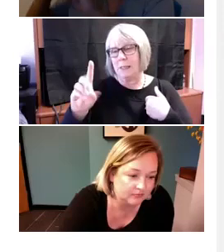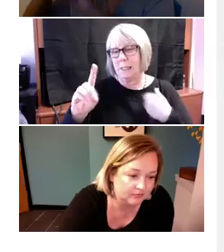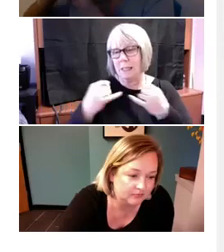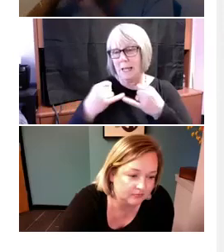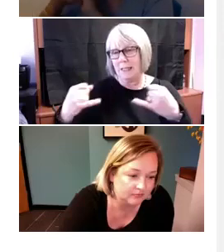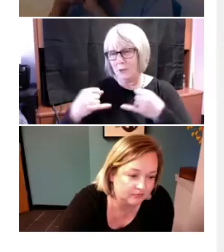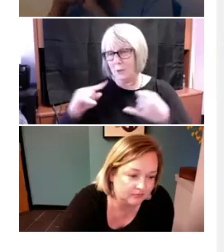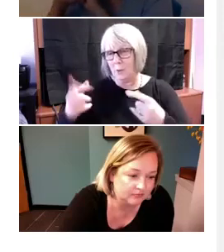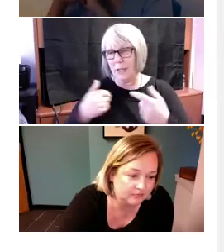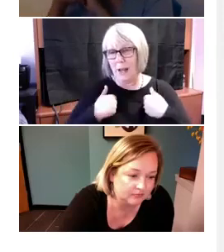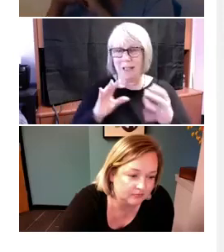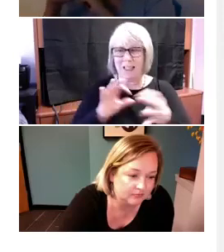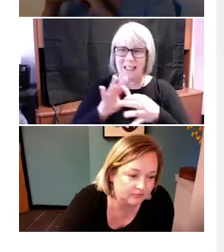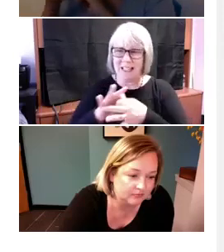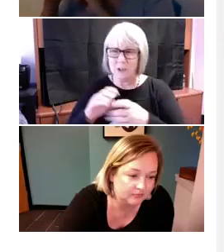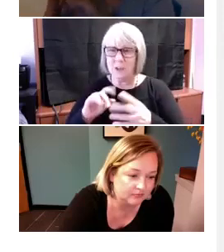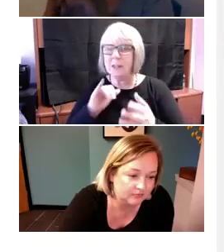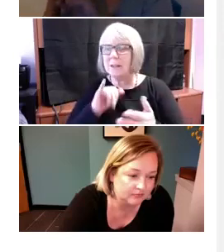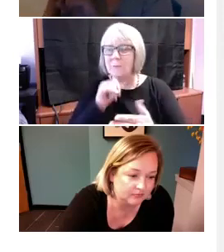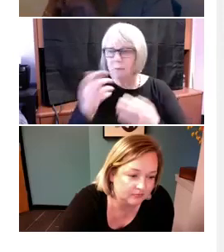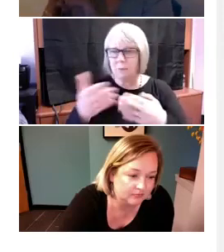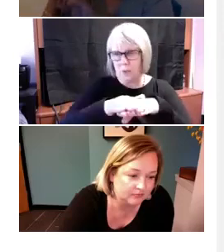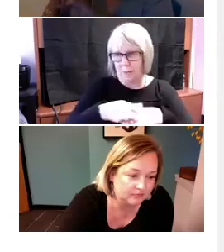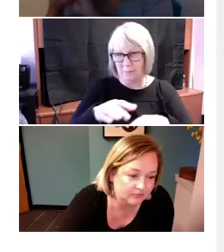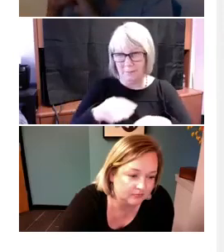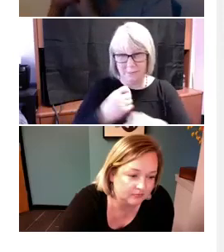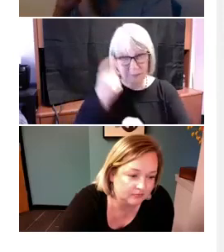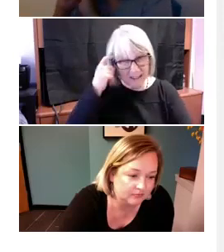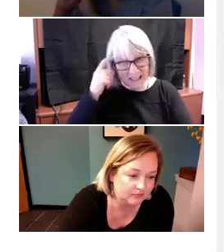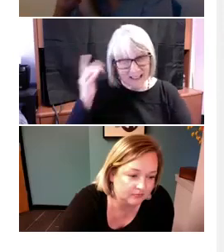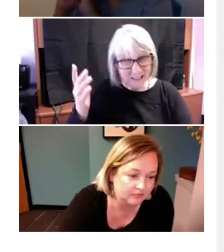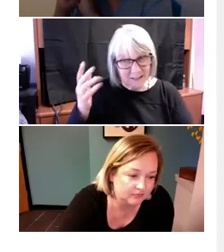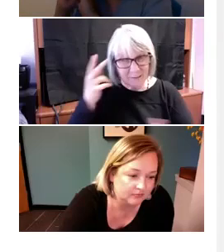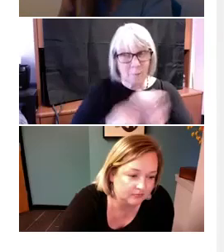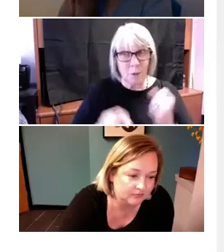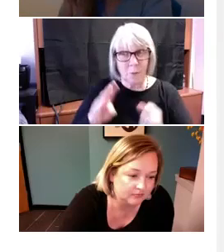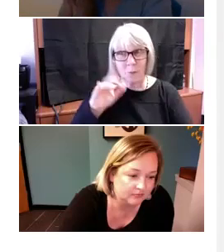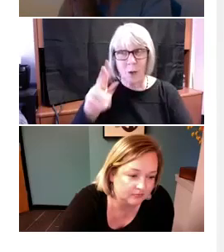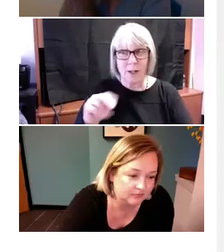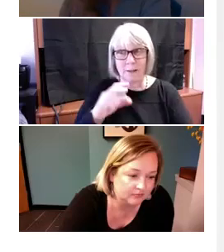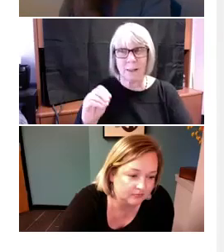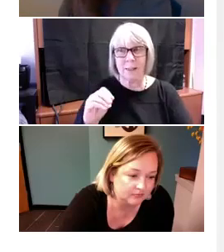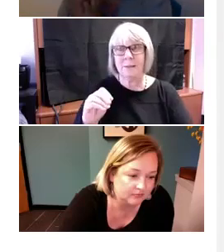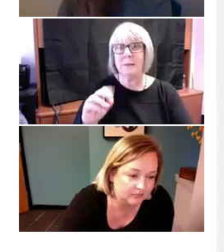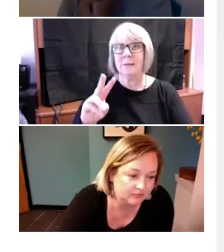have connections that do not overlap. Does that make sense for both Brian and Vamsi?